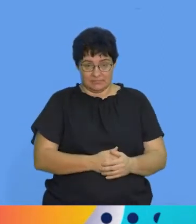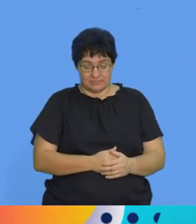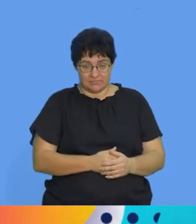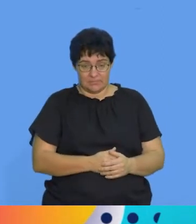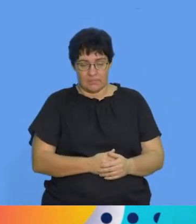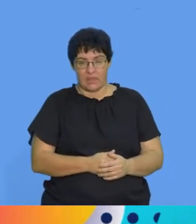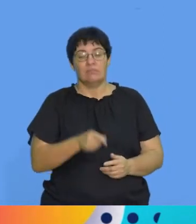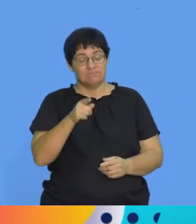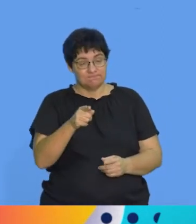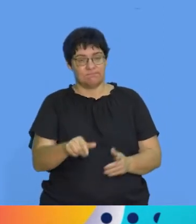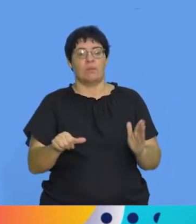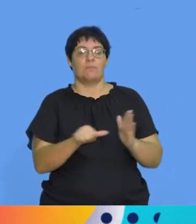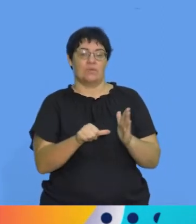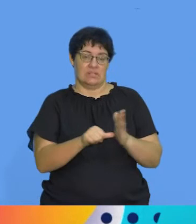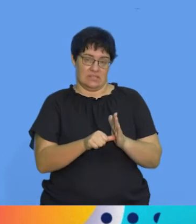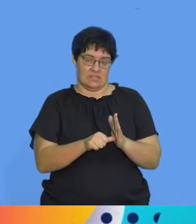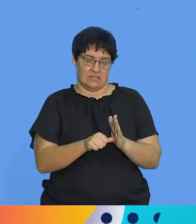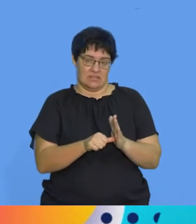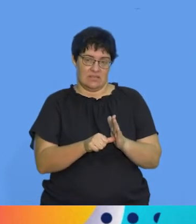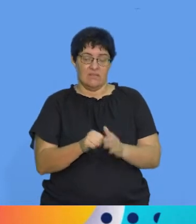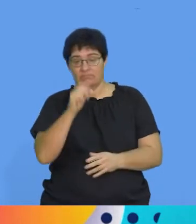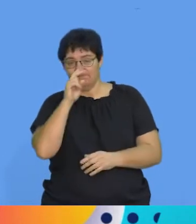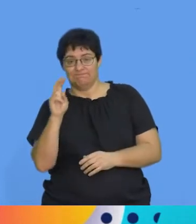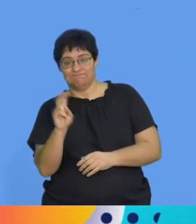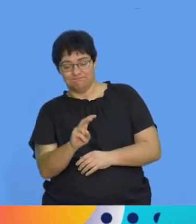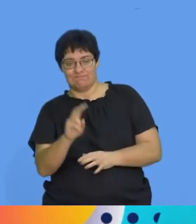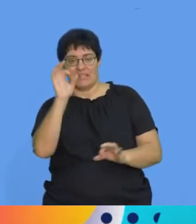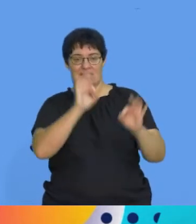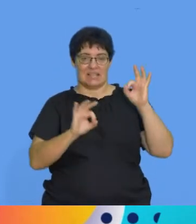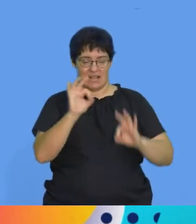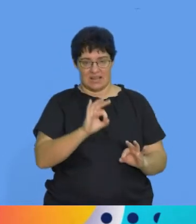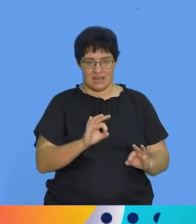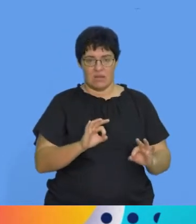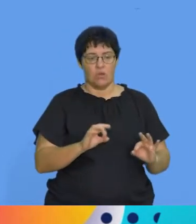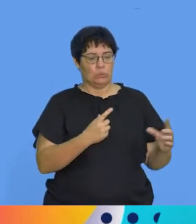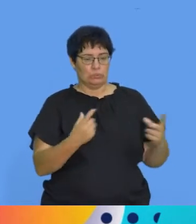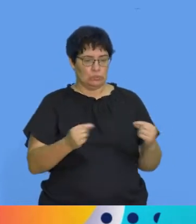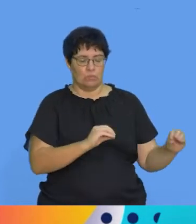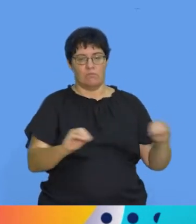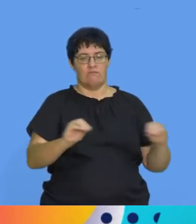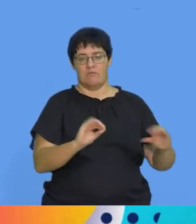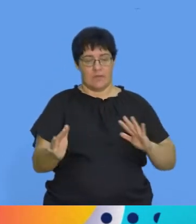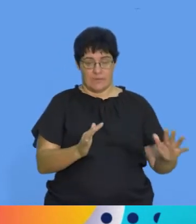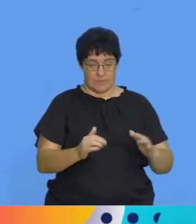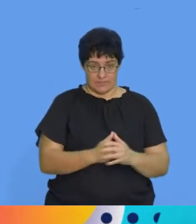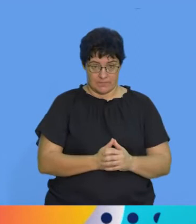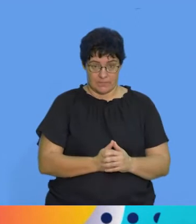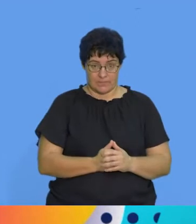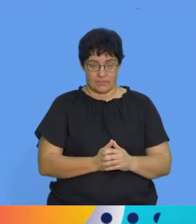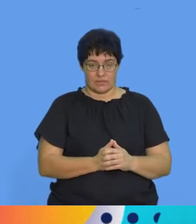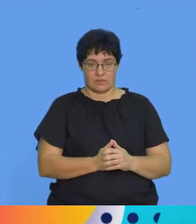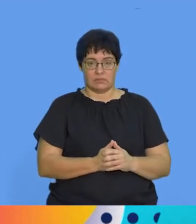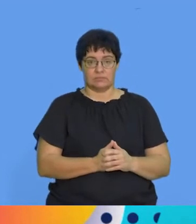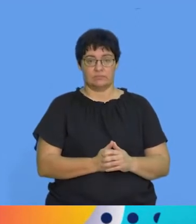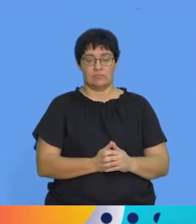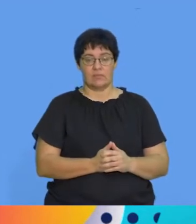it. And that's going to be a very important fact when we start looking at the cell and how things are going to move around the cell. Okay,